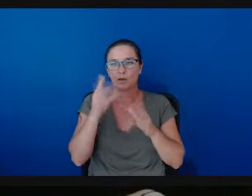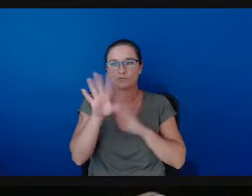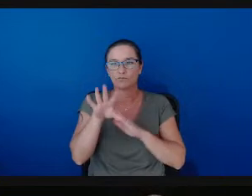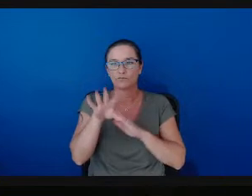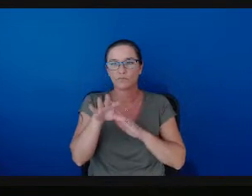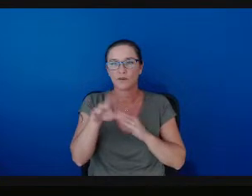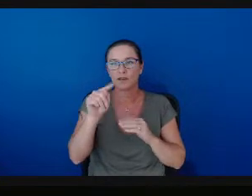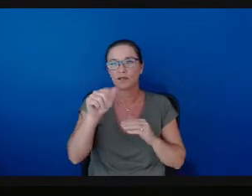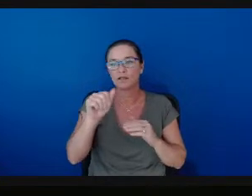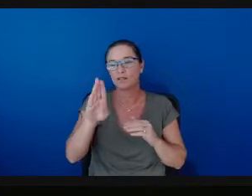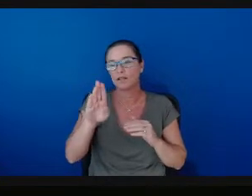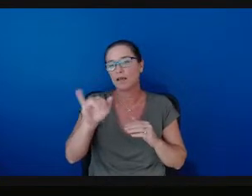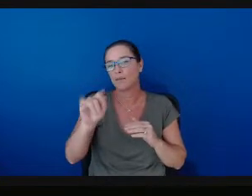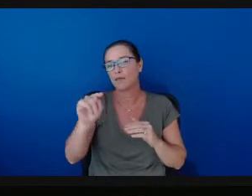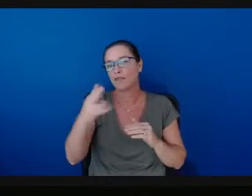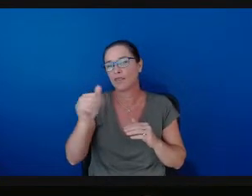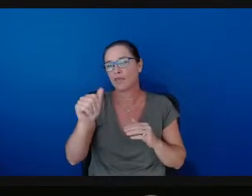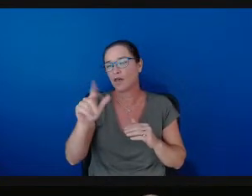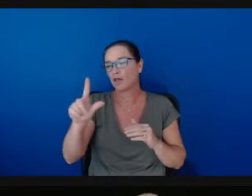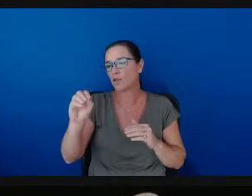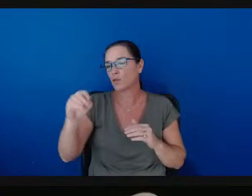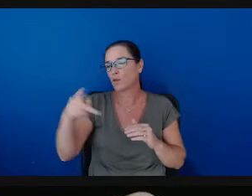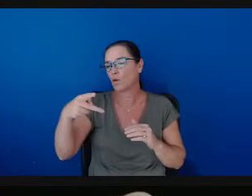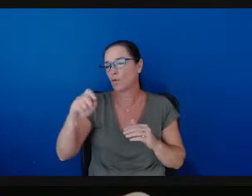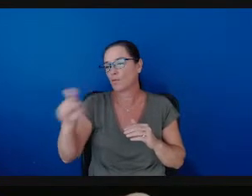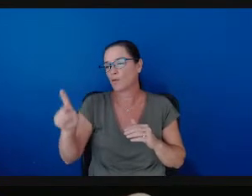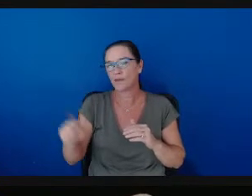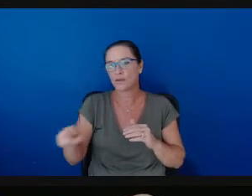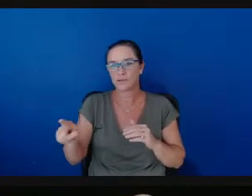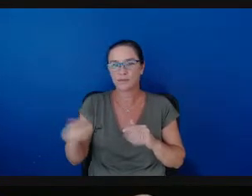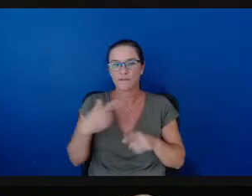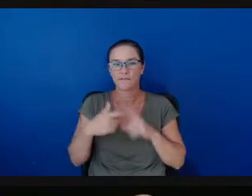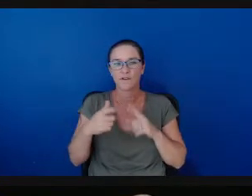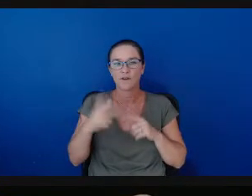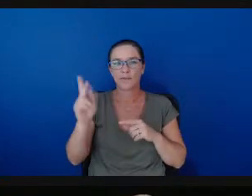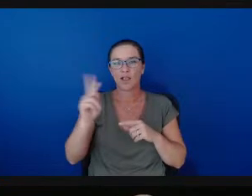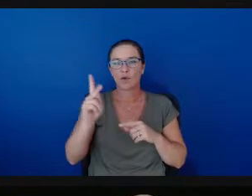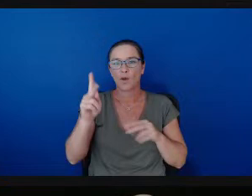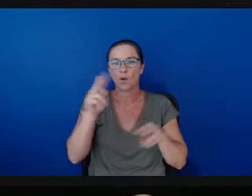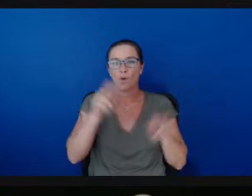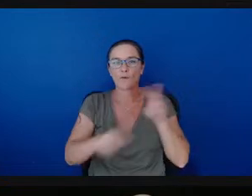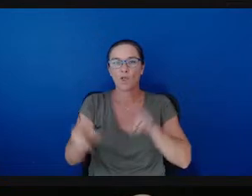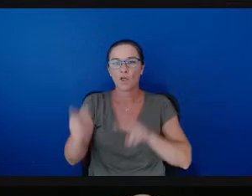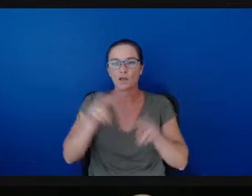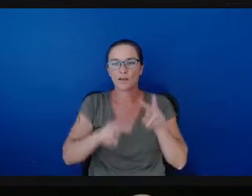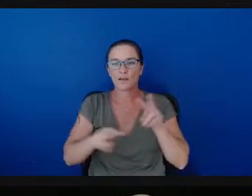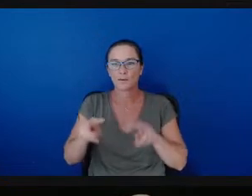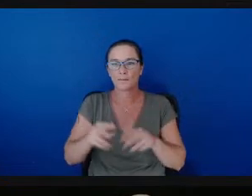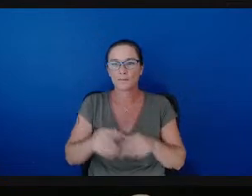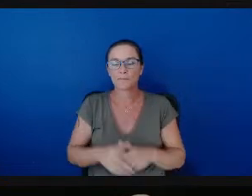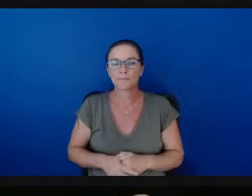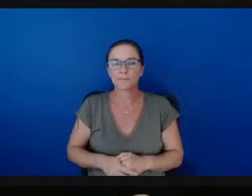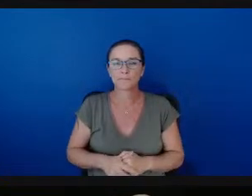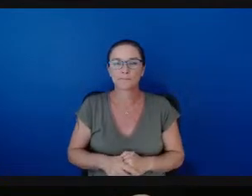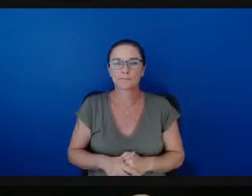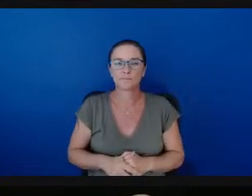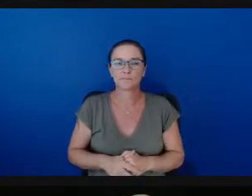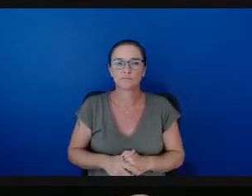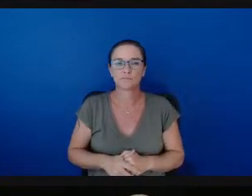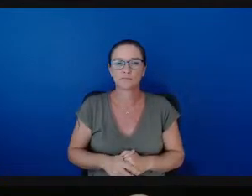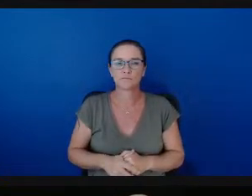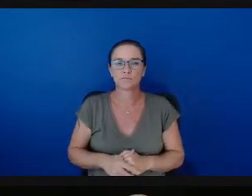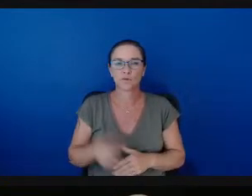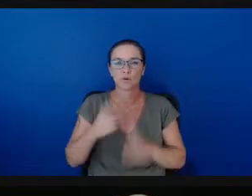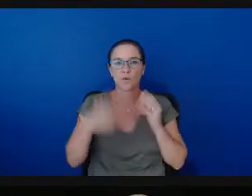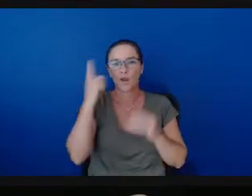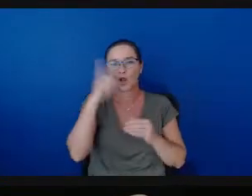Tabitha Lopez, video taken from Kilauea Overlook. Let's see if I can play a little bit of this. What it looked like on our